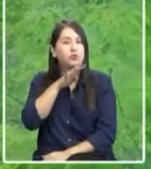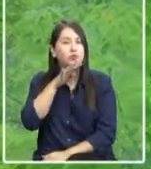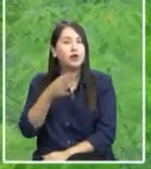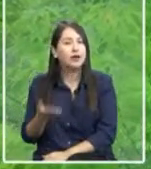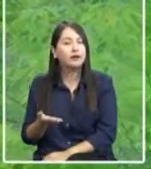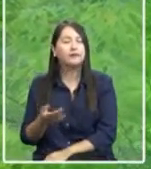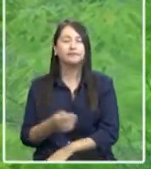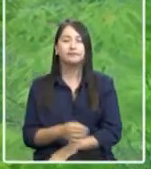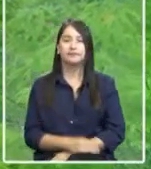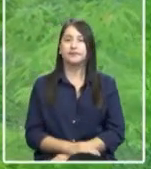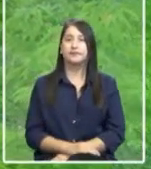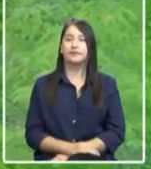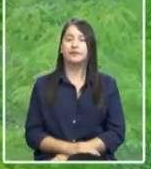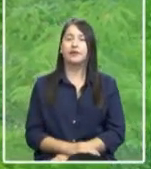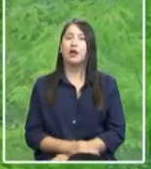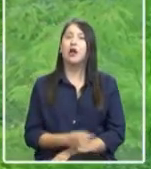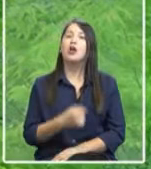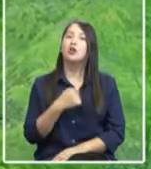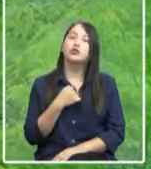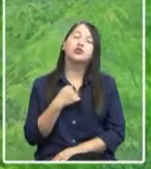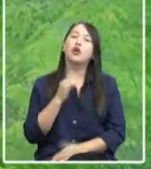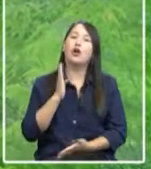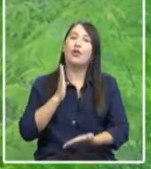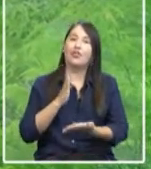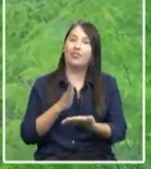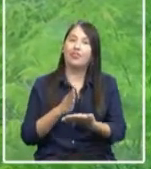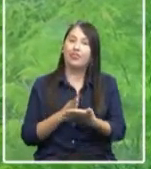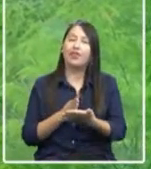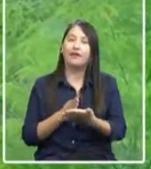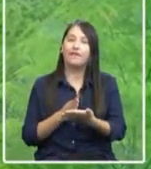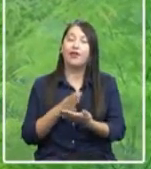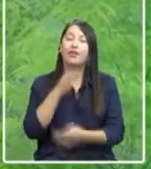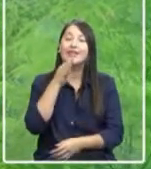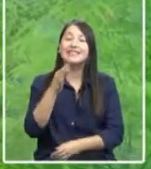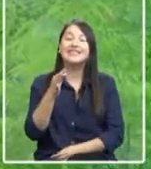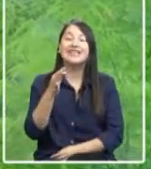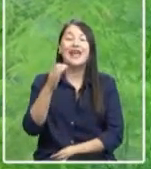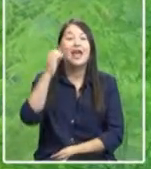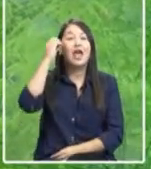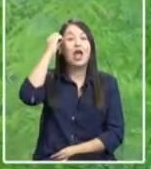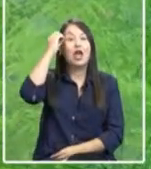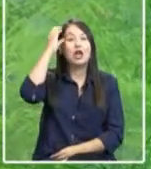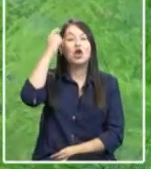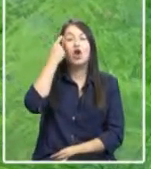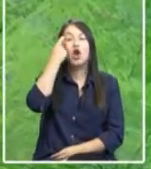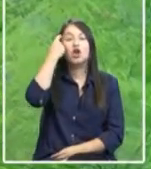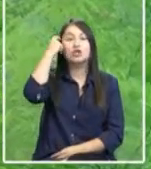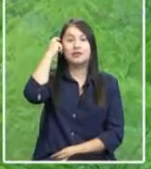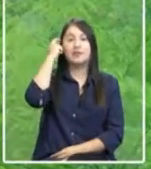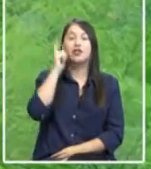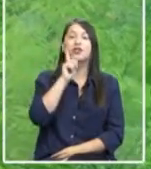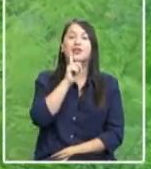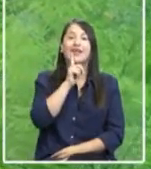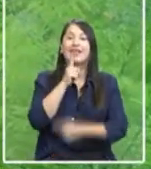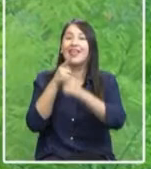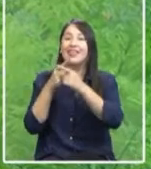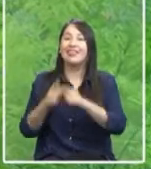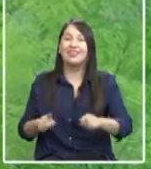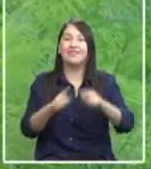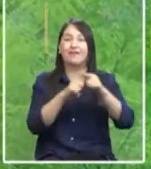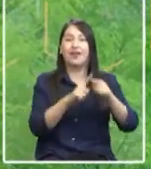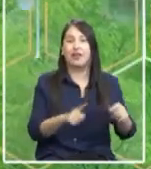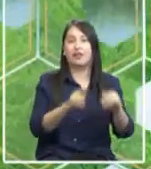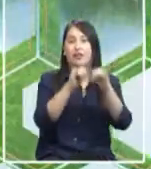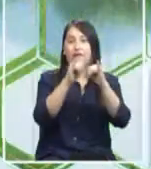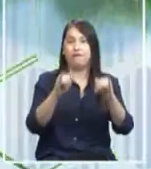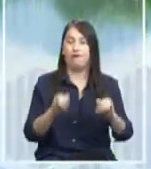knowledge takes many forms. It takes one form if we're computerizing huge masses of data and producing graphs, like those on the